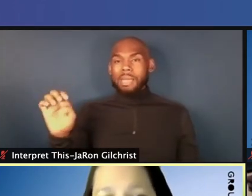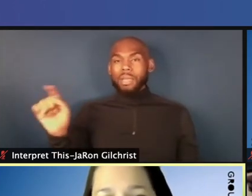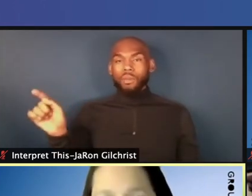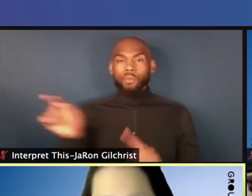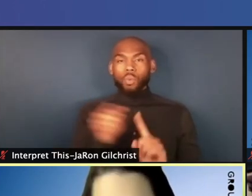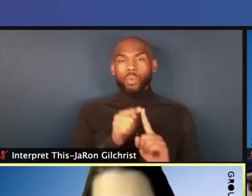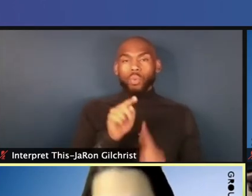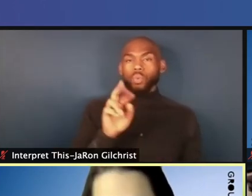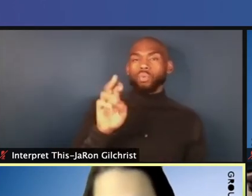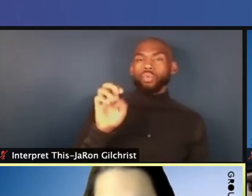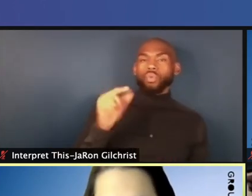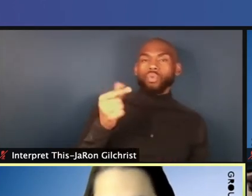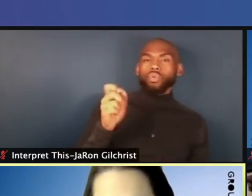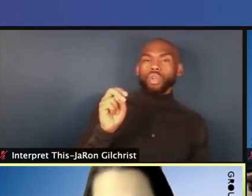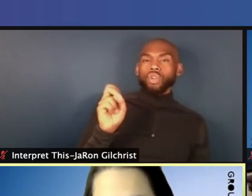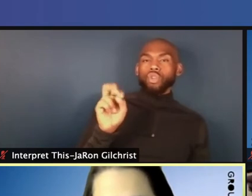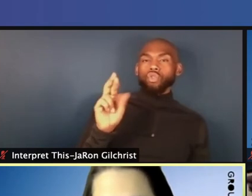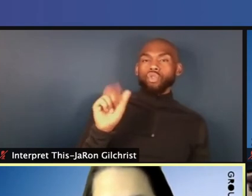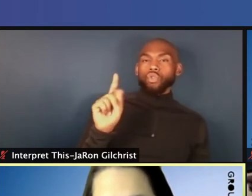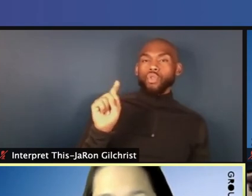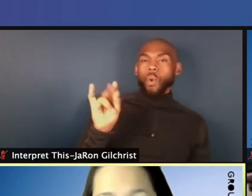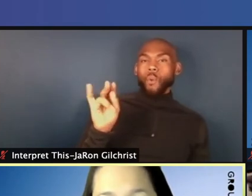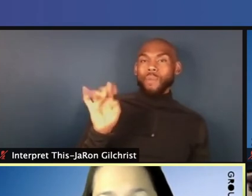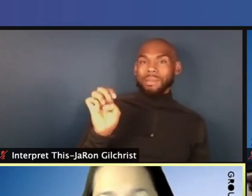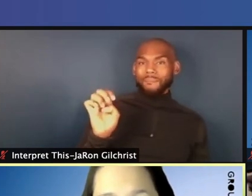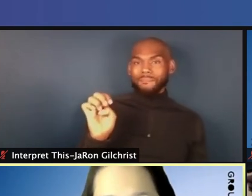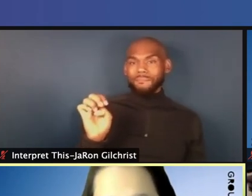And part of that transition from one to the other